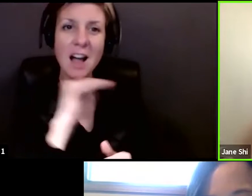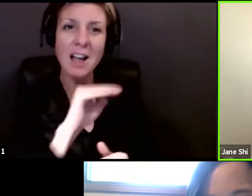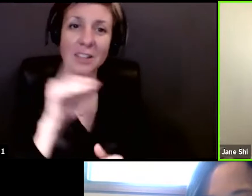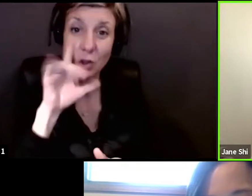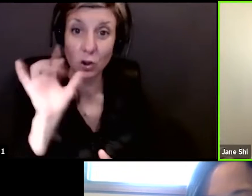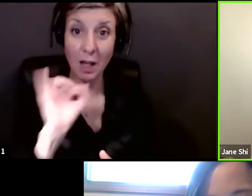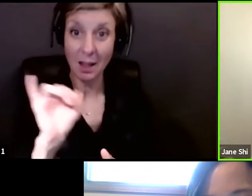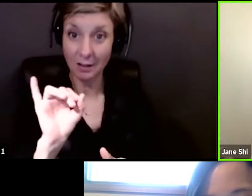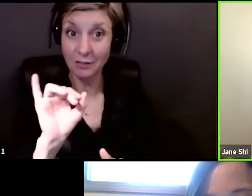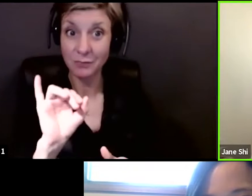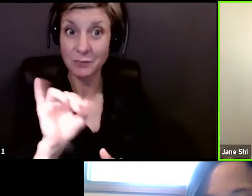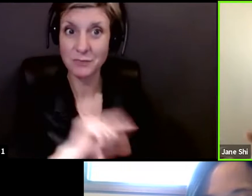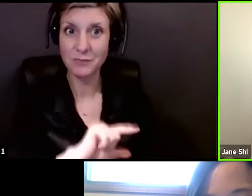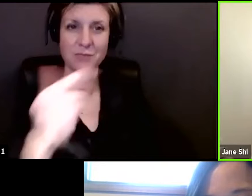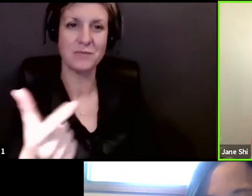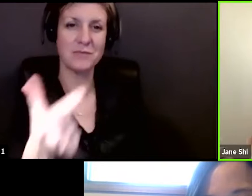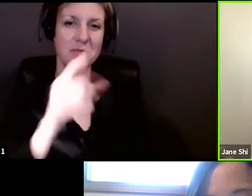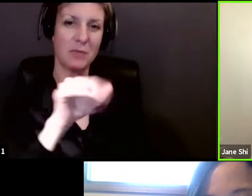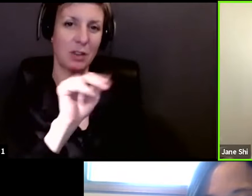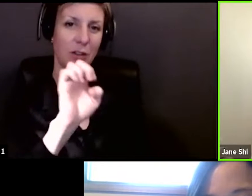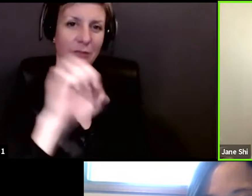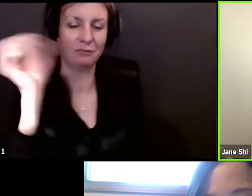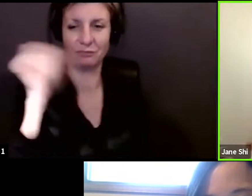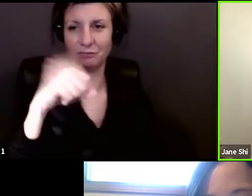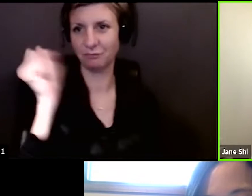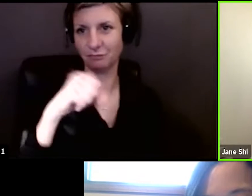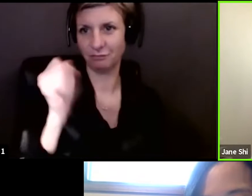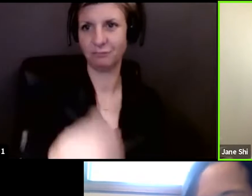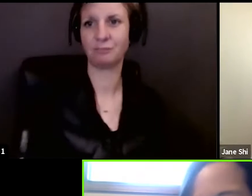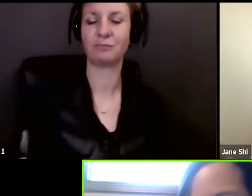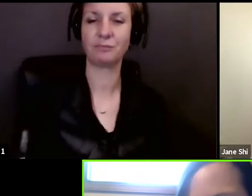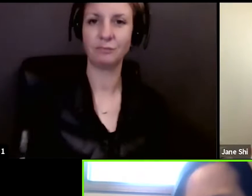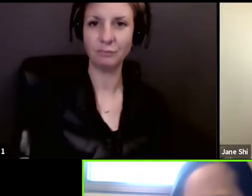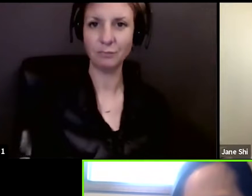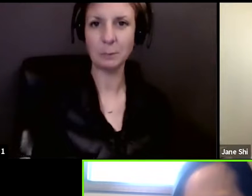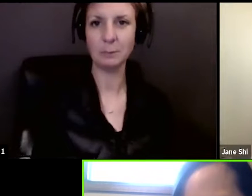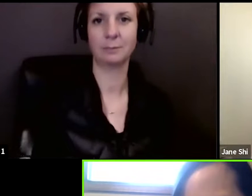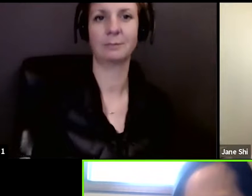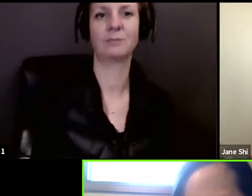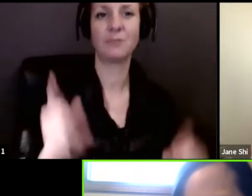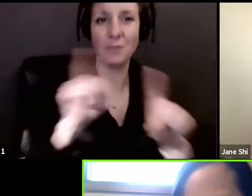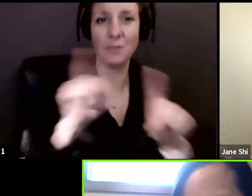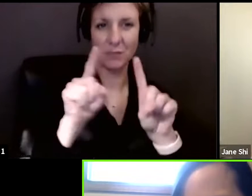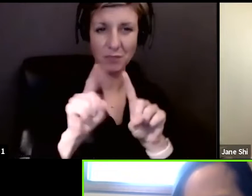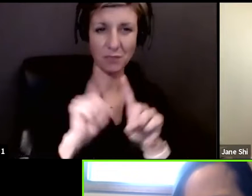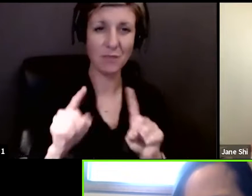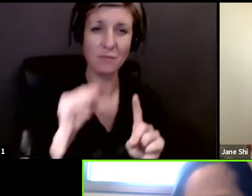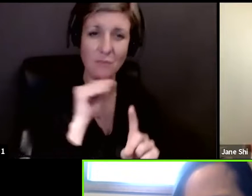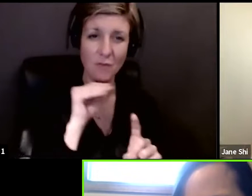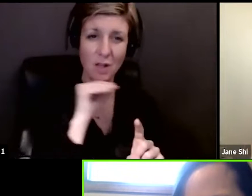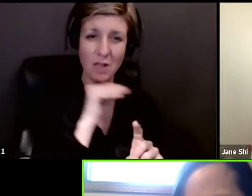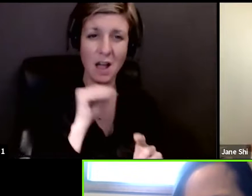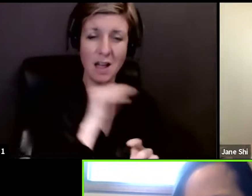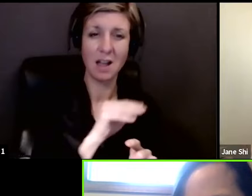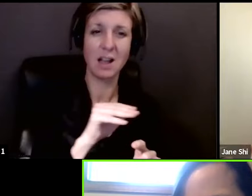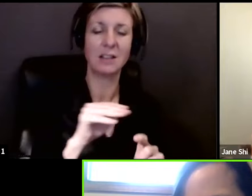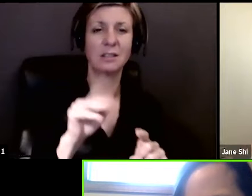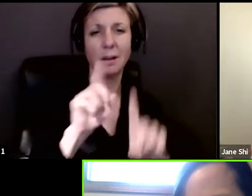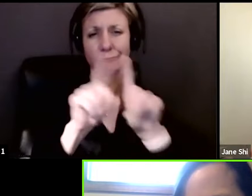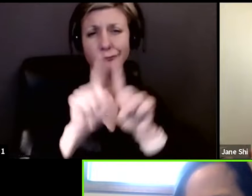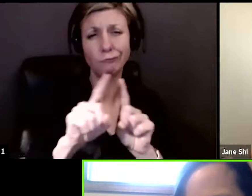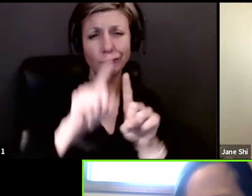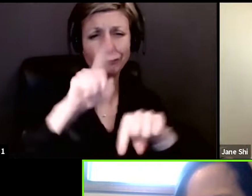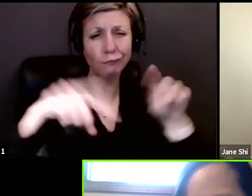yes. So these are some of the things that I've been told by healthcare professionals. Let me just pull it up.